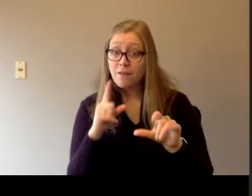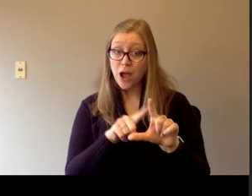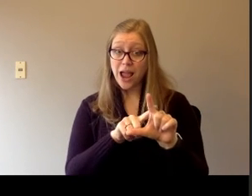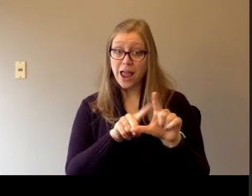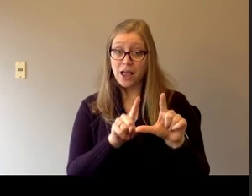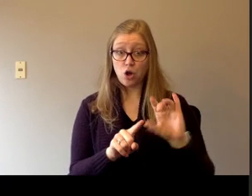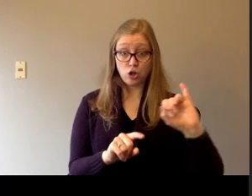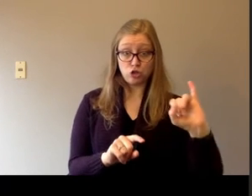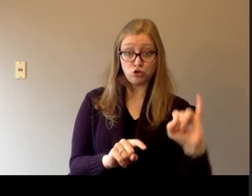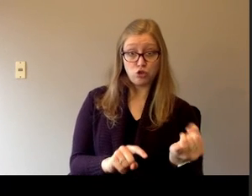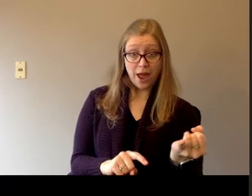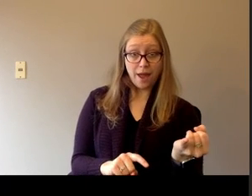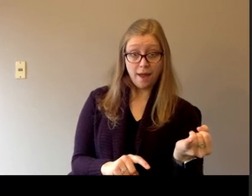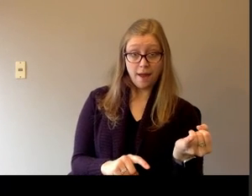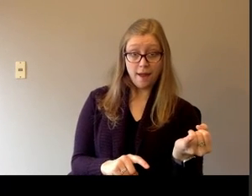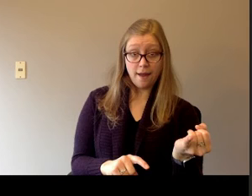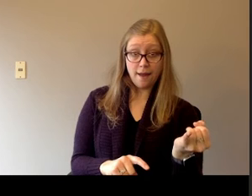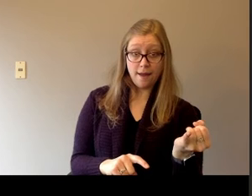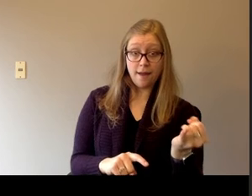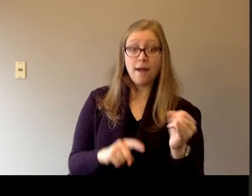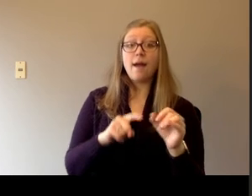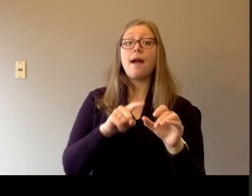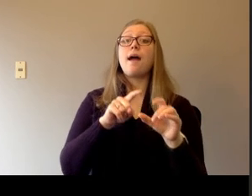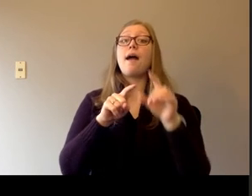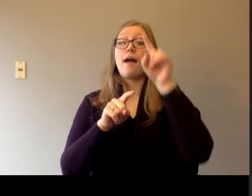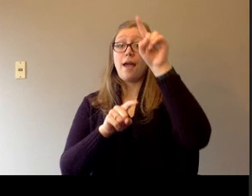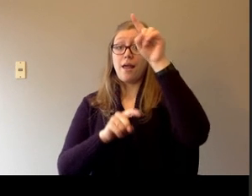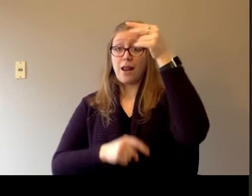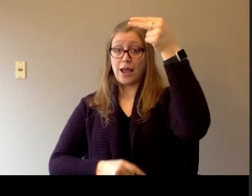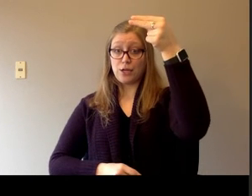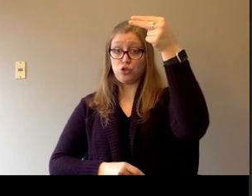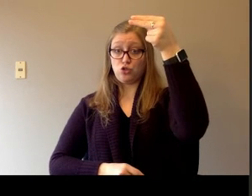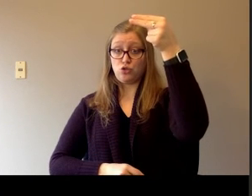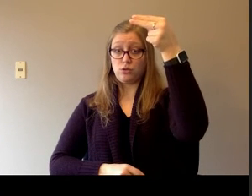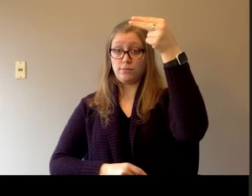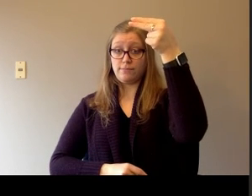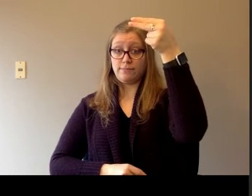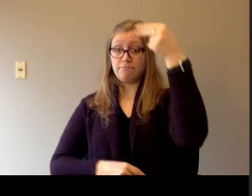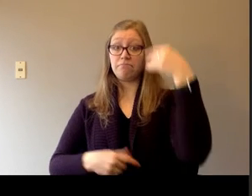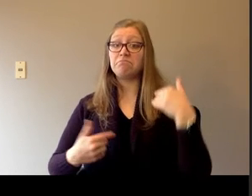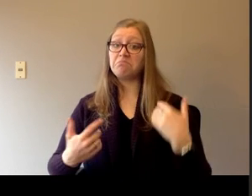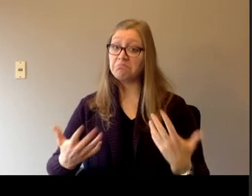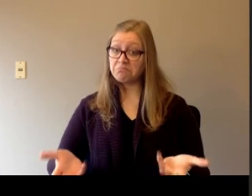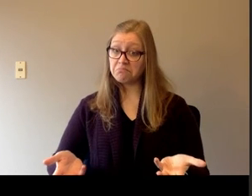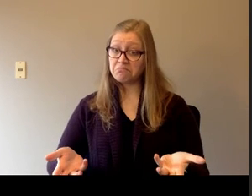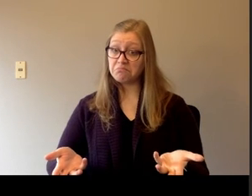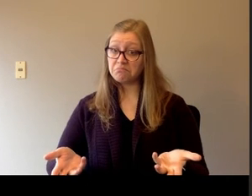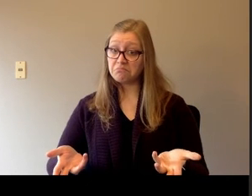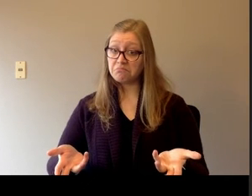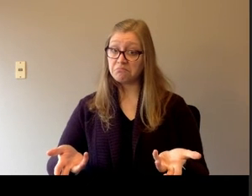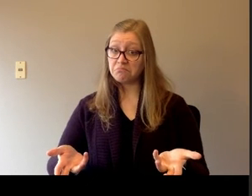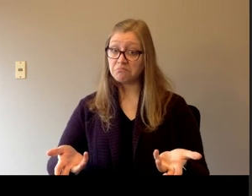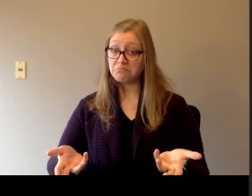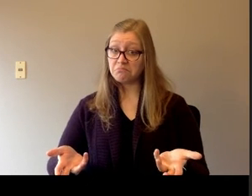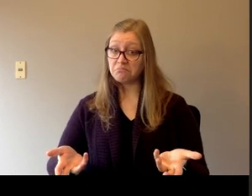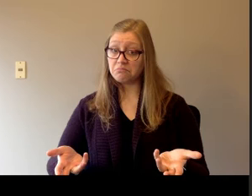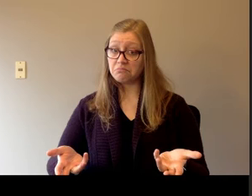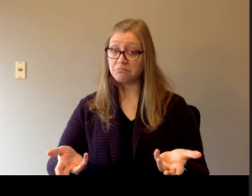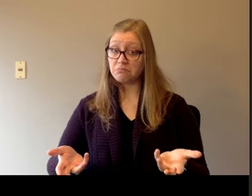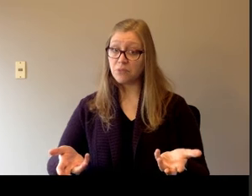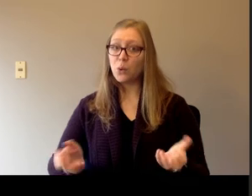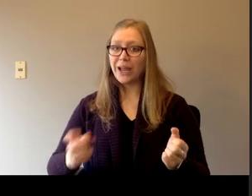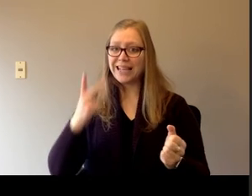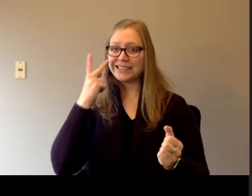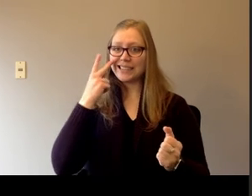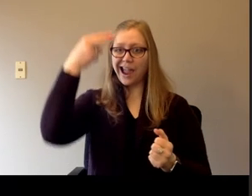J and the measure of angle H. Well, we can see that they have